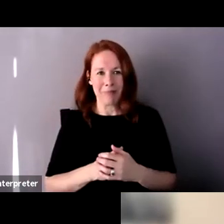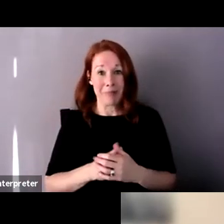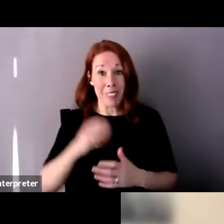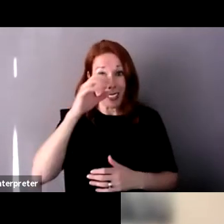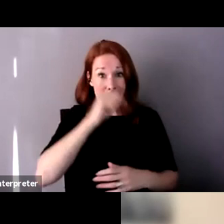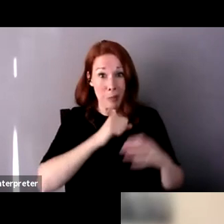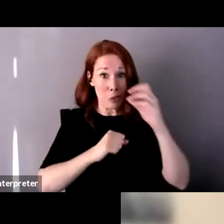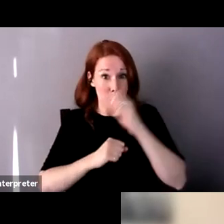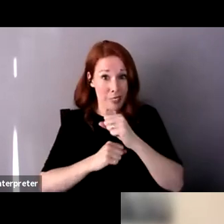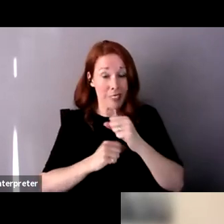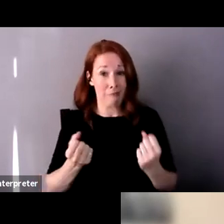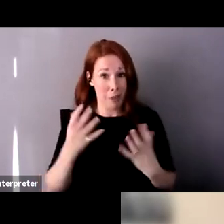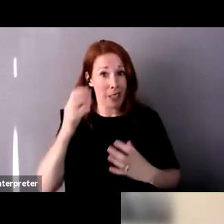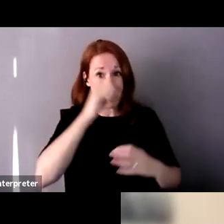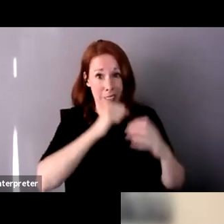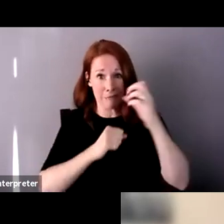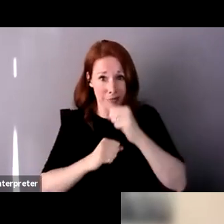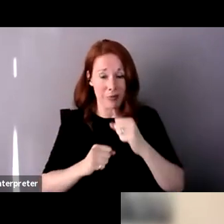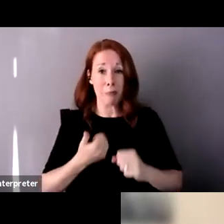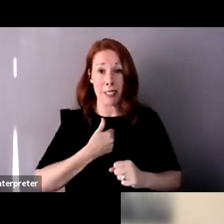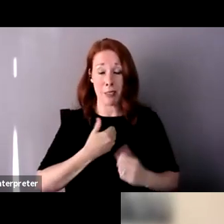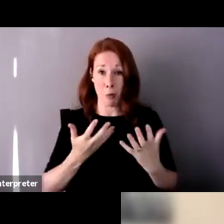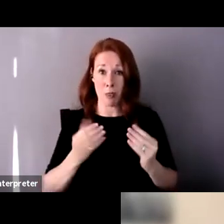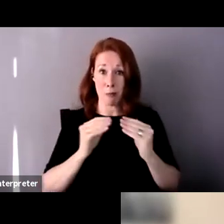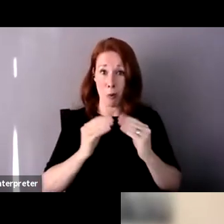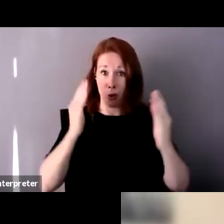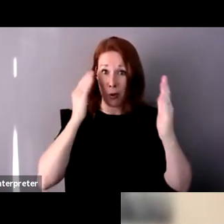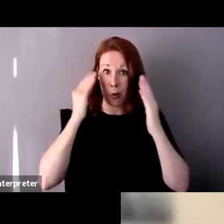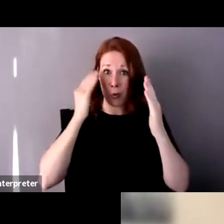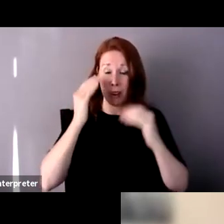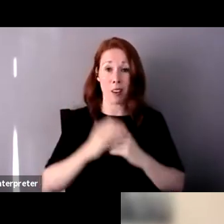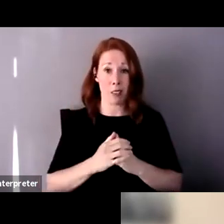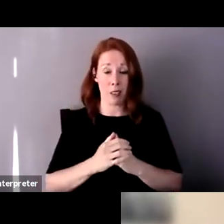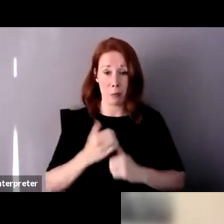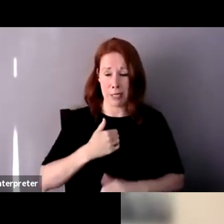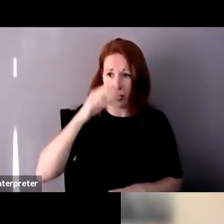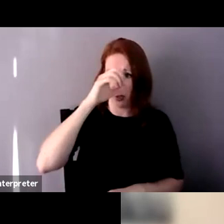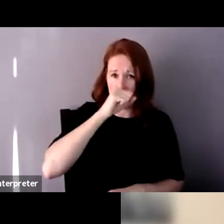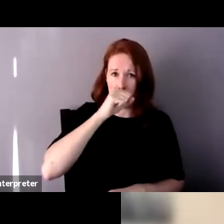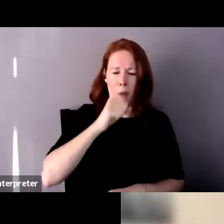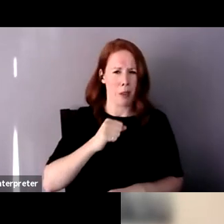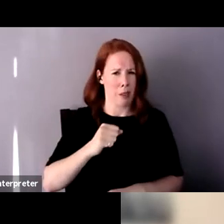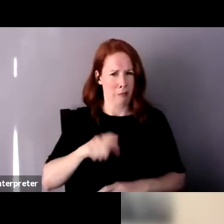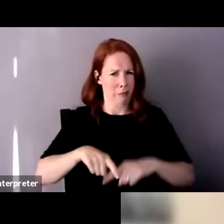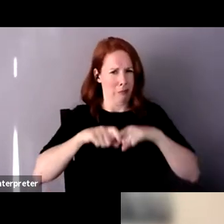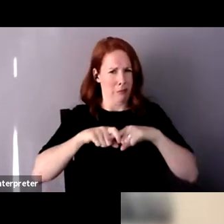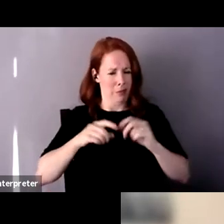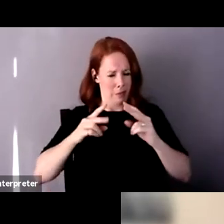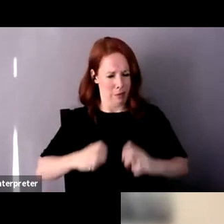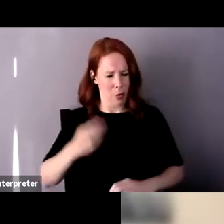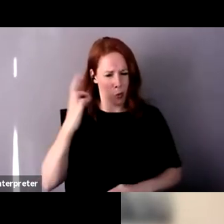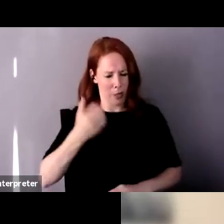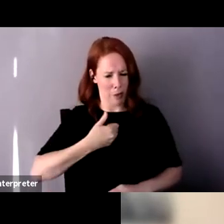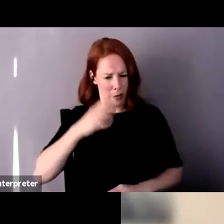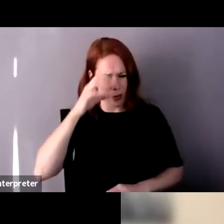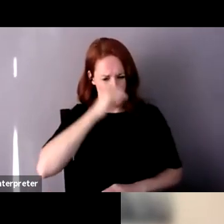assumptions a lot, and trying to be more aware of when I'm making assumptions, and to catch and to stop that, and